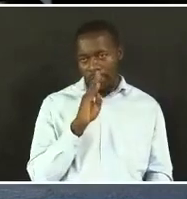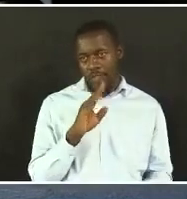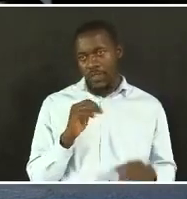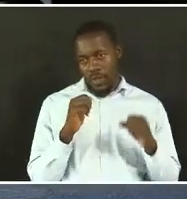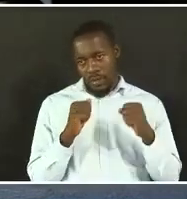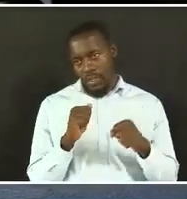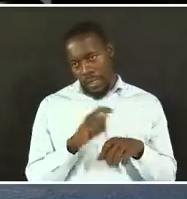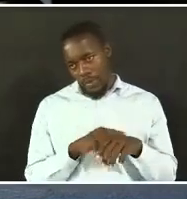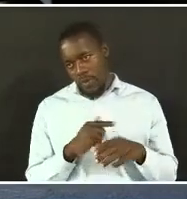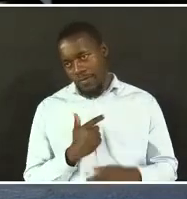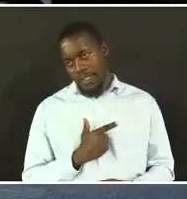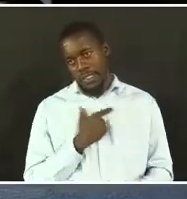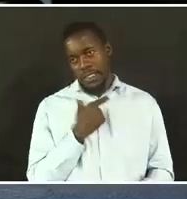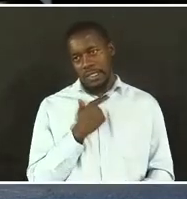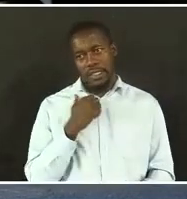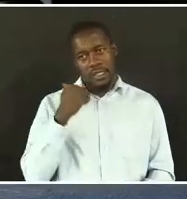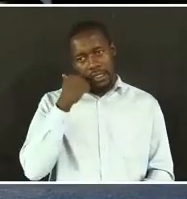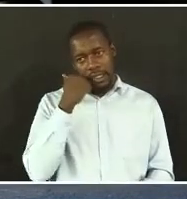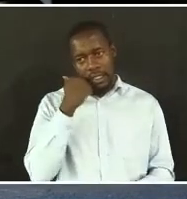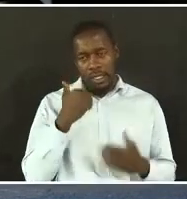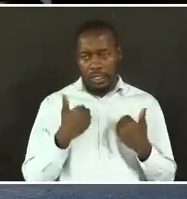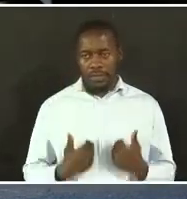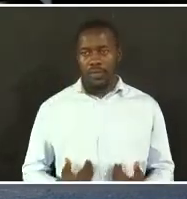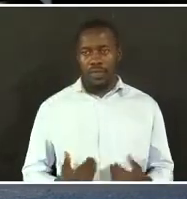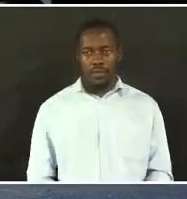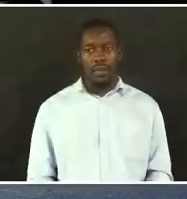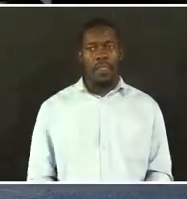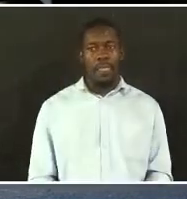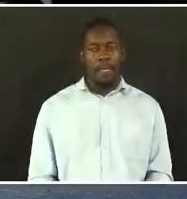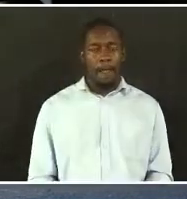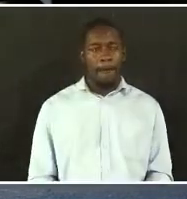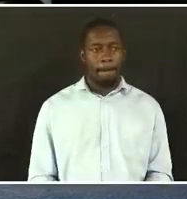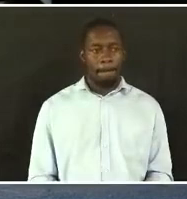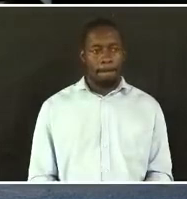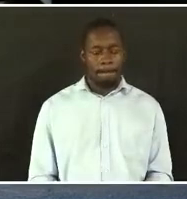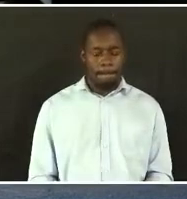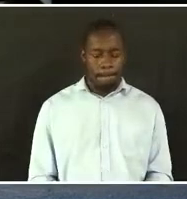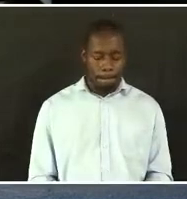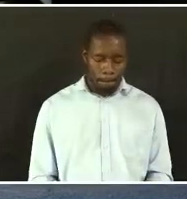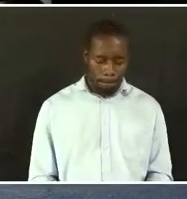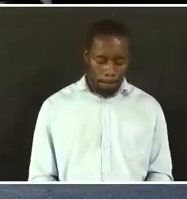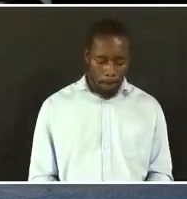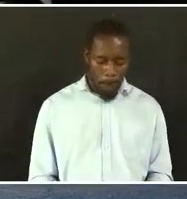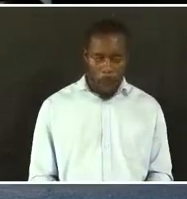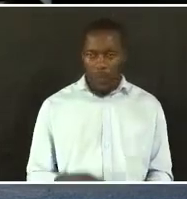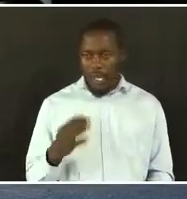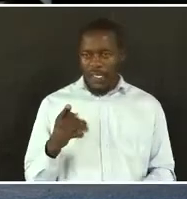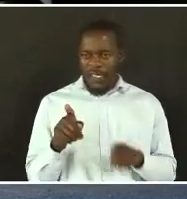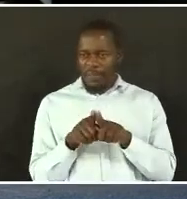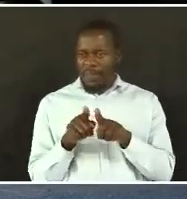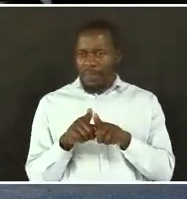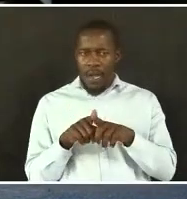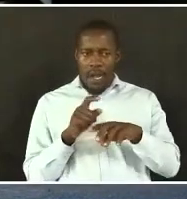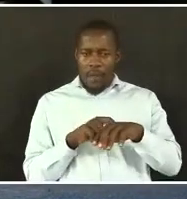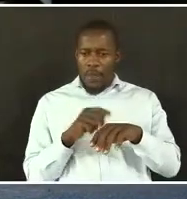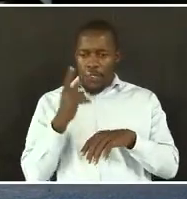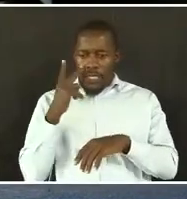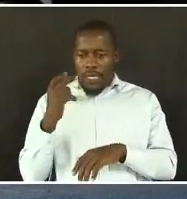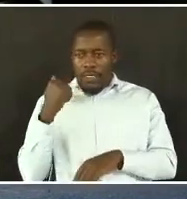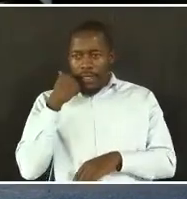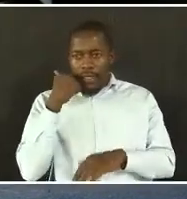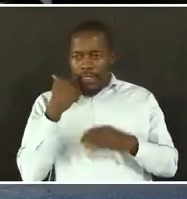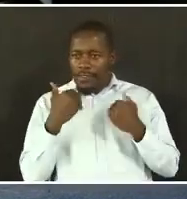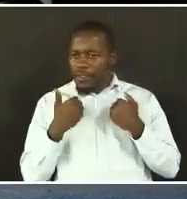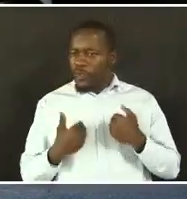situation that is before you. And how are you looking at the patient? Are you judgmental? There's something called